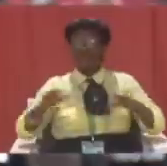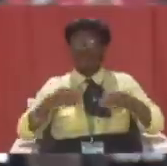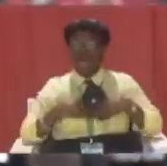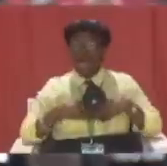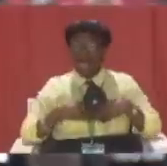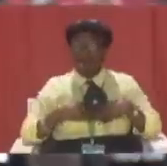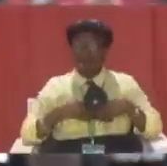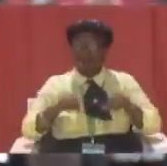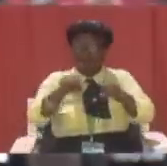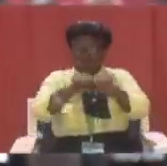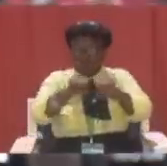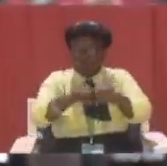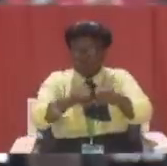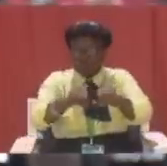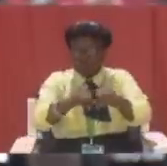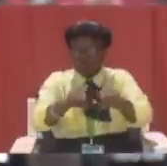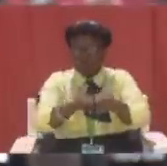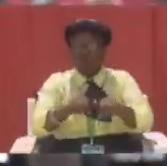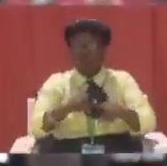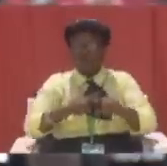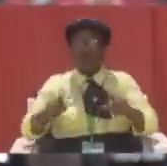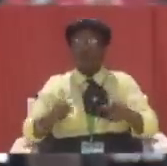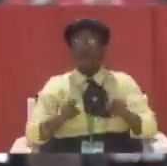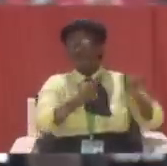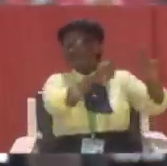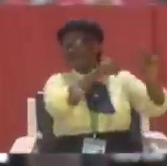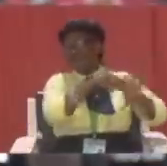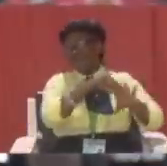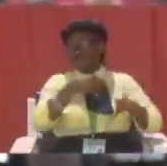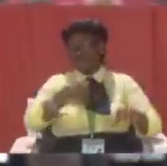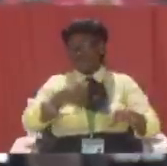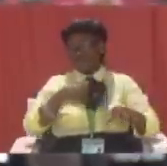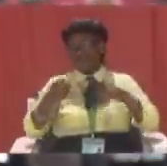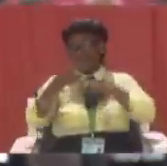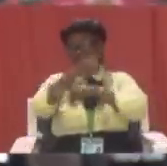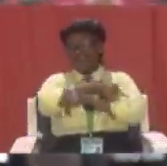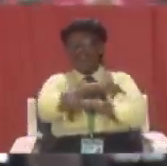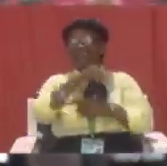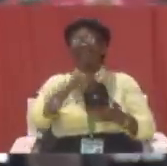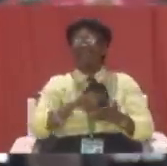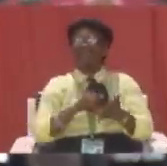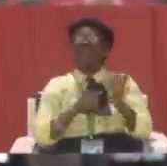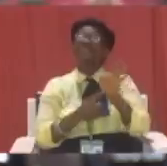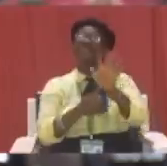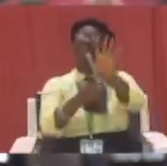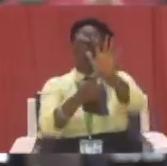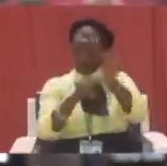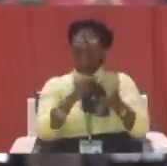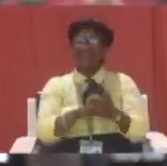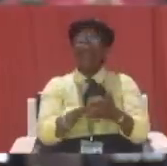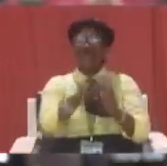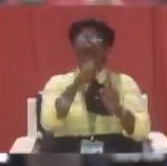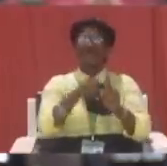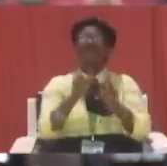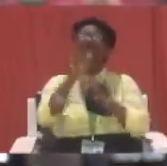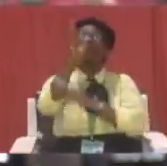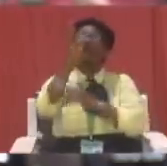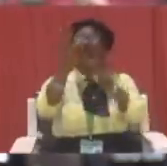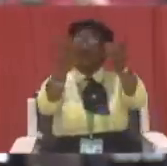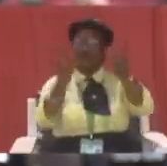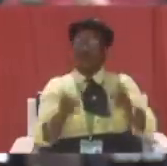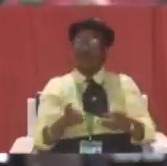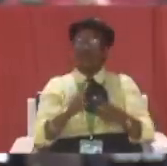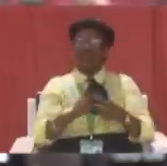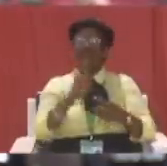But look at me today. It shows that when God wants to be wonderful, he